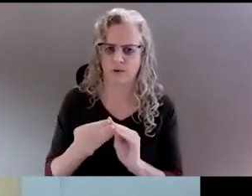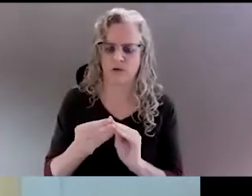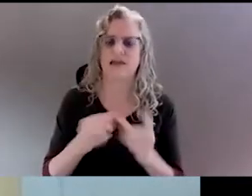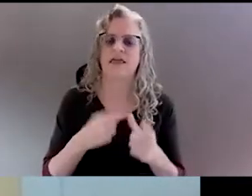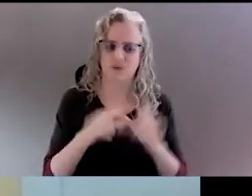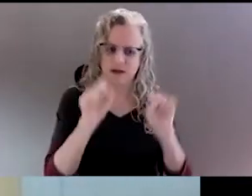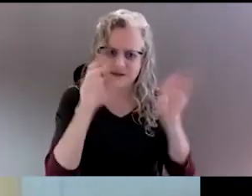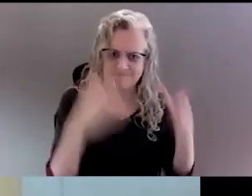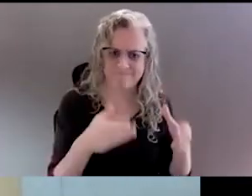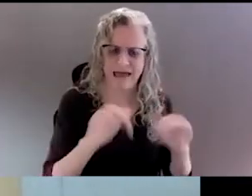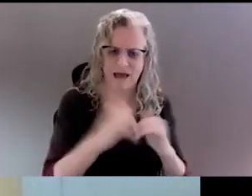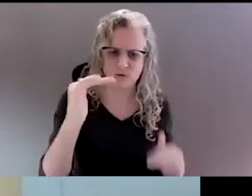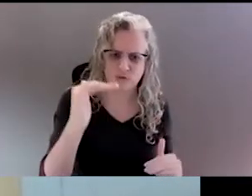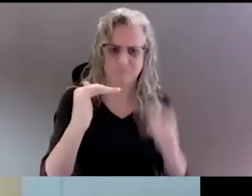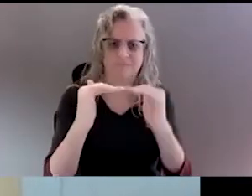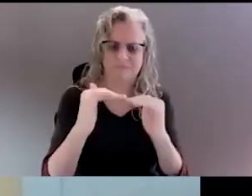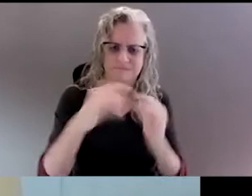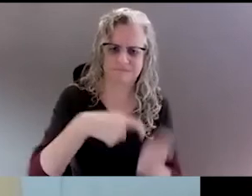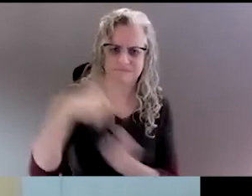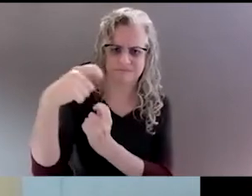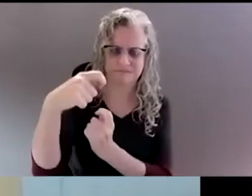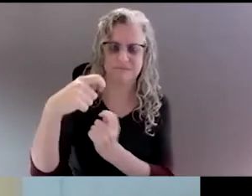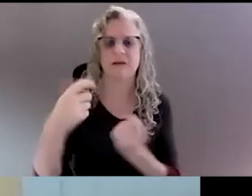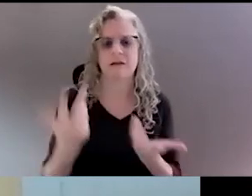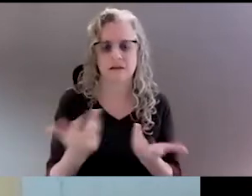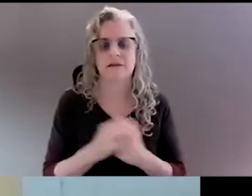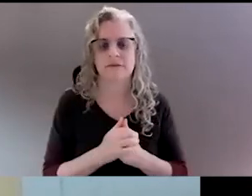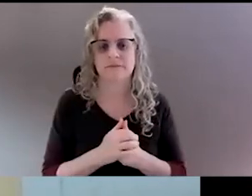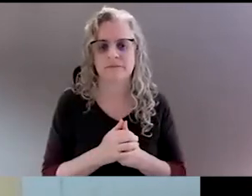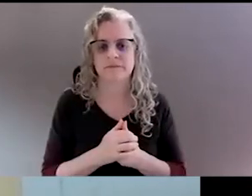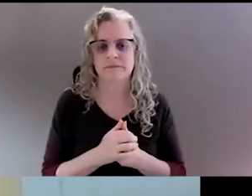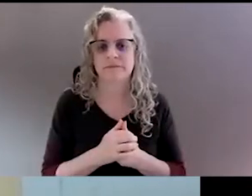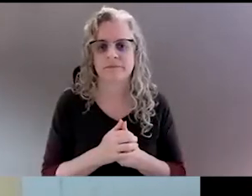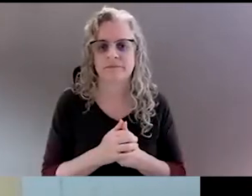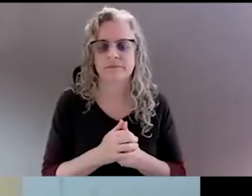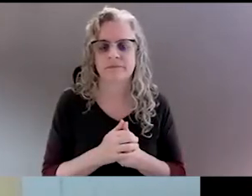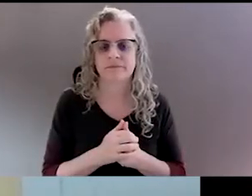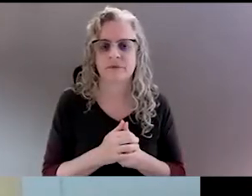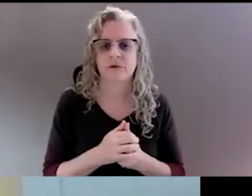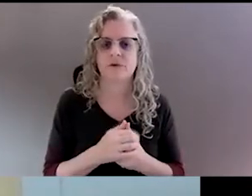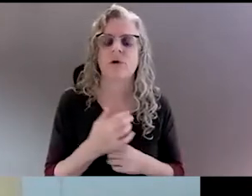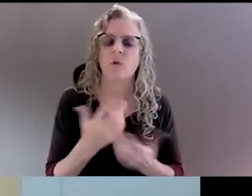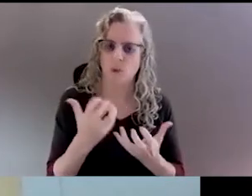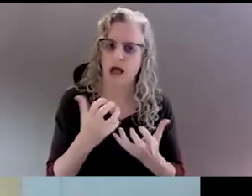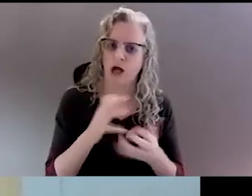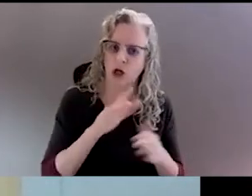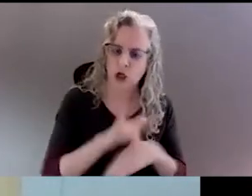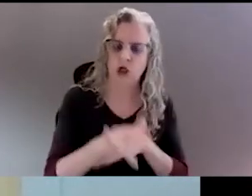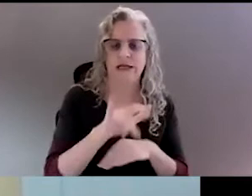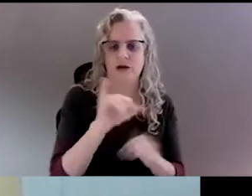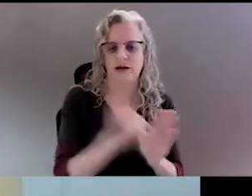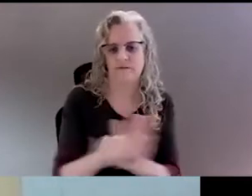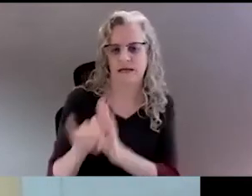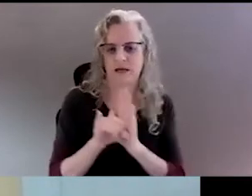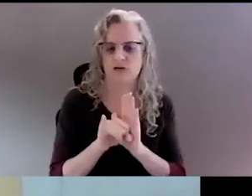the time of or the ages of identification, and be able to sort of improve that